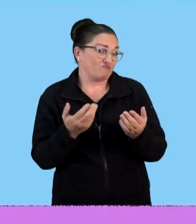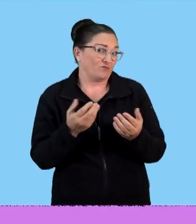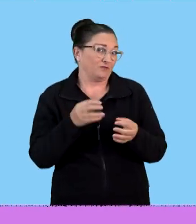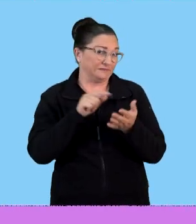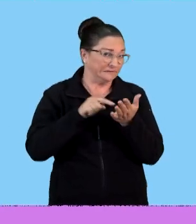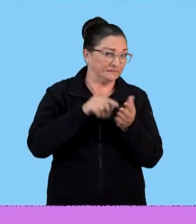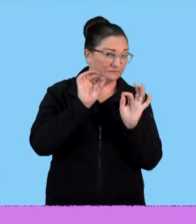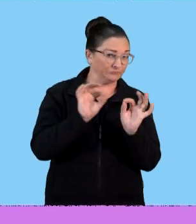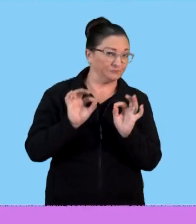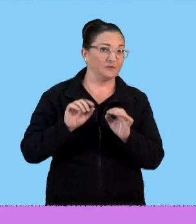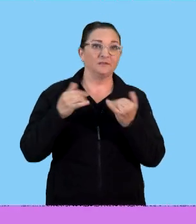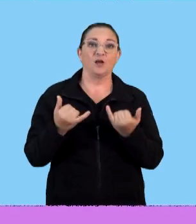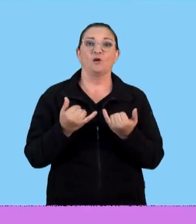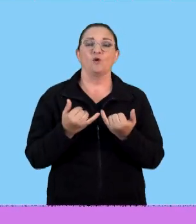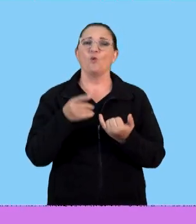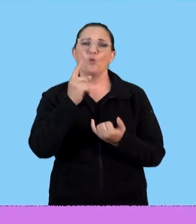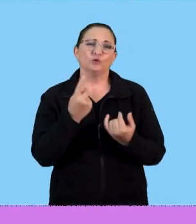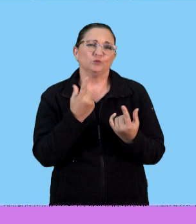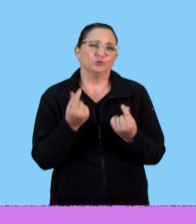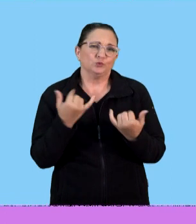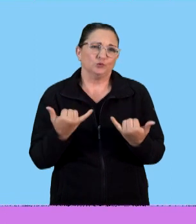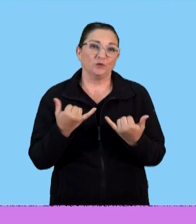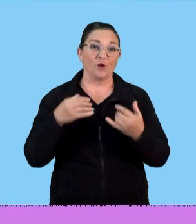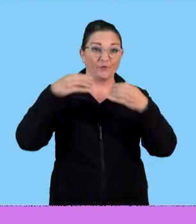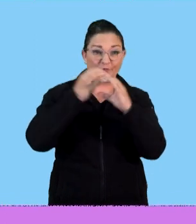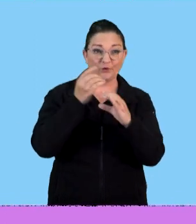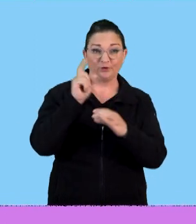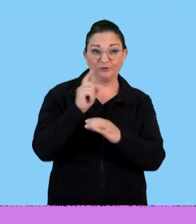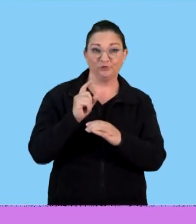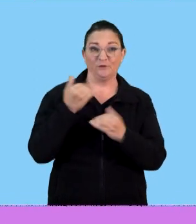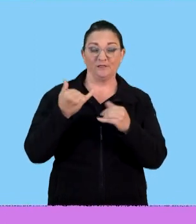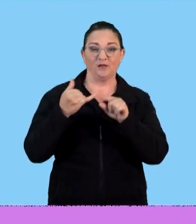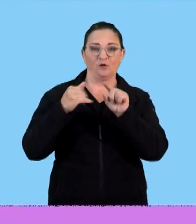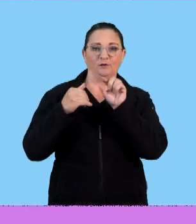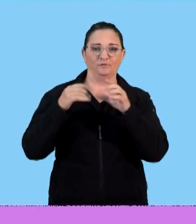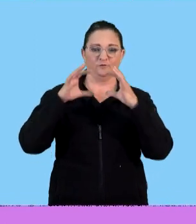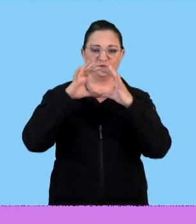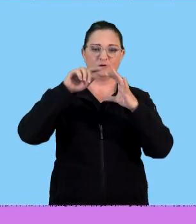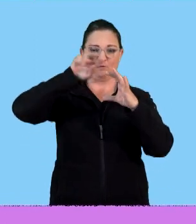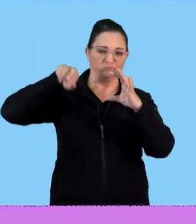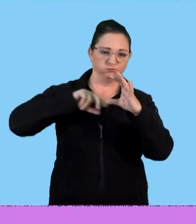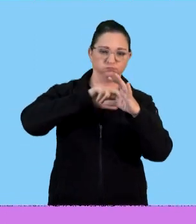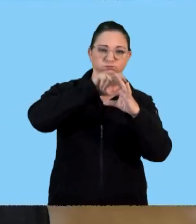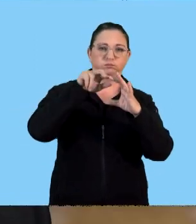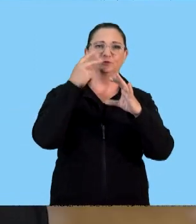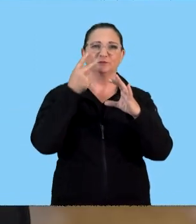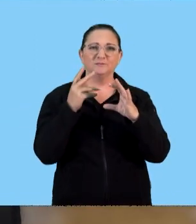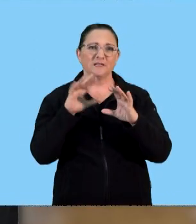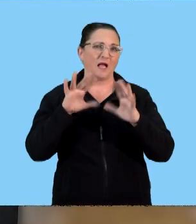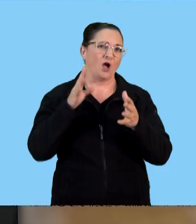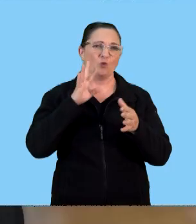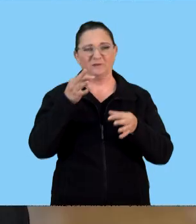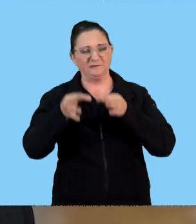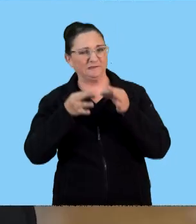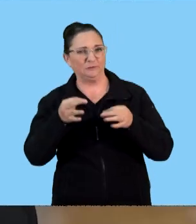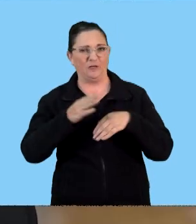right? So there's our concept map. We'll focus today on perimeter and circumference. So we will do some explanation